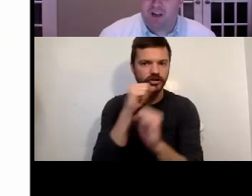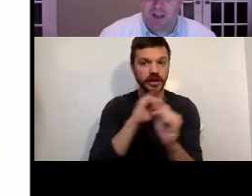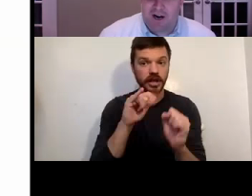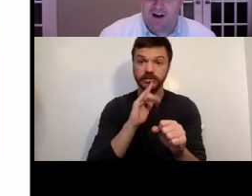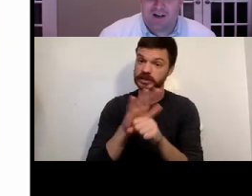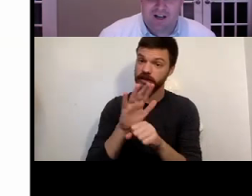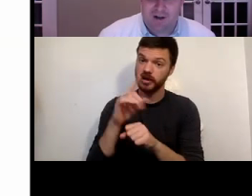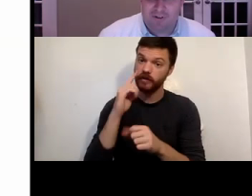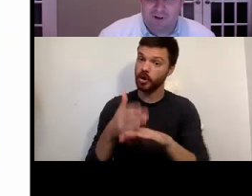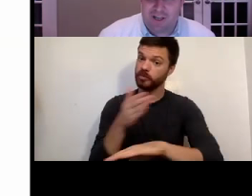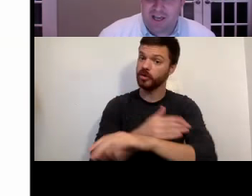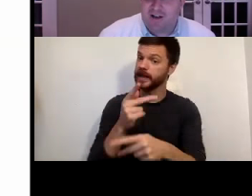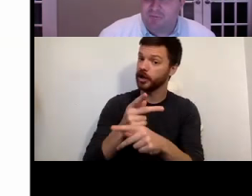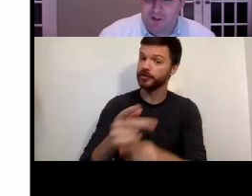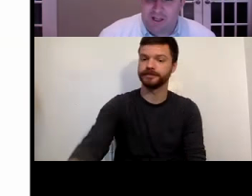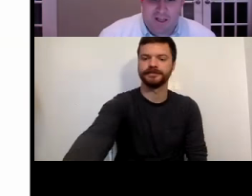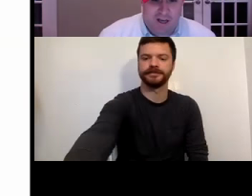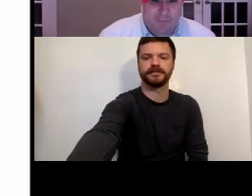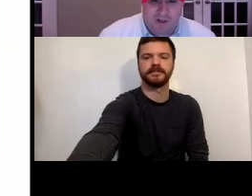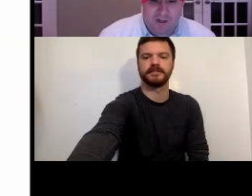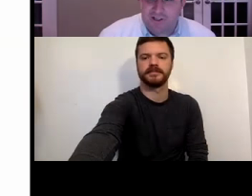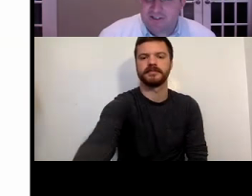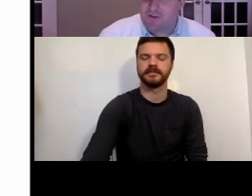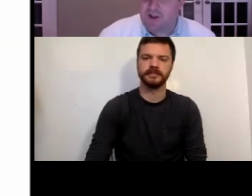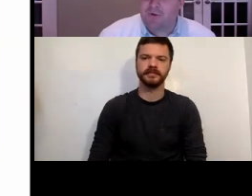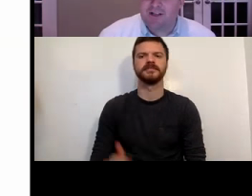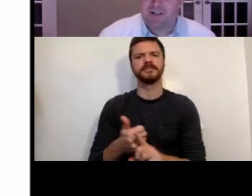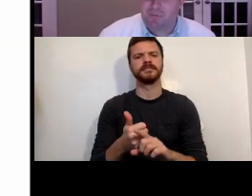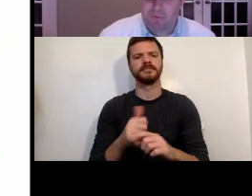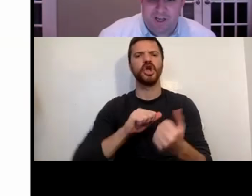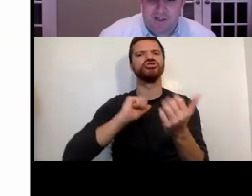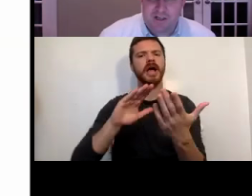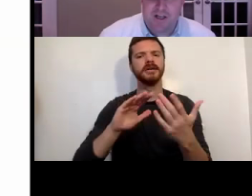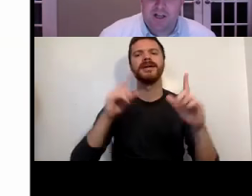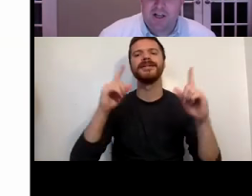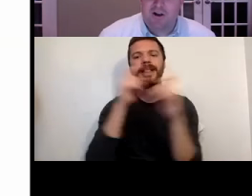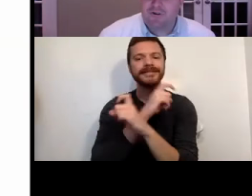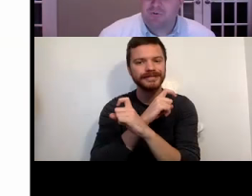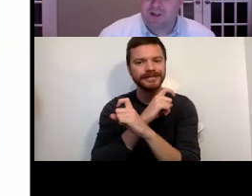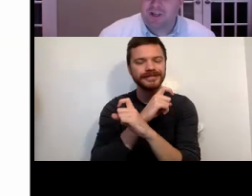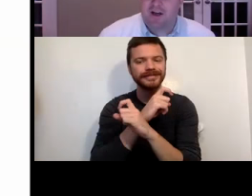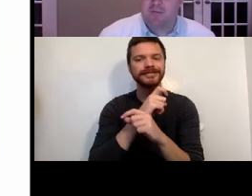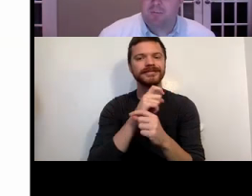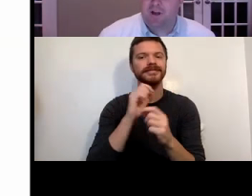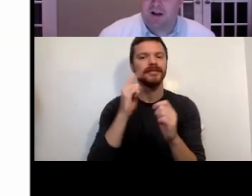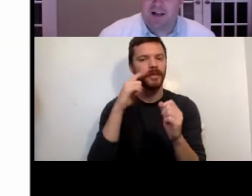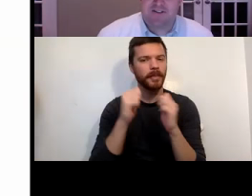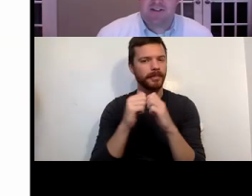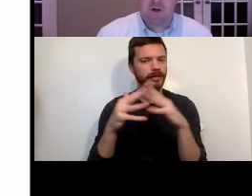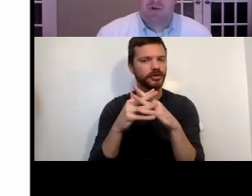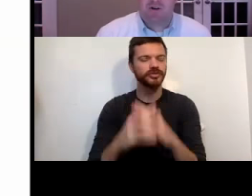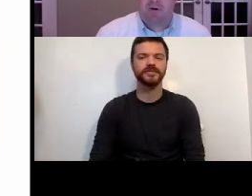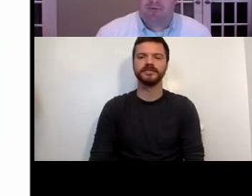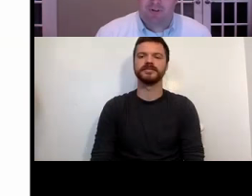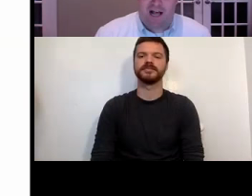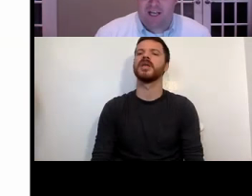improving care. And so again, it really addresses sort of the complexity of implementation. It also really highlights this